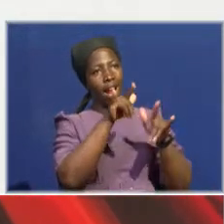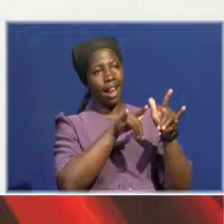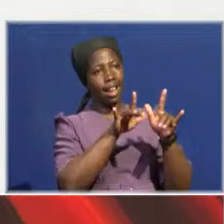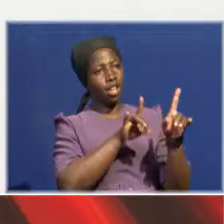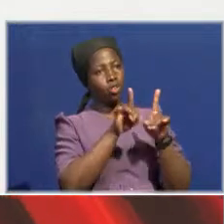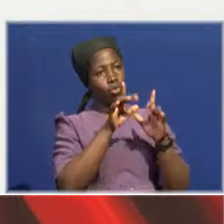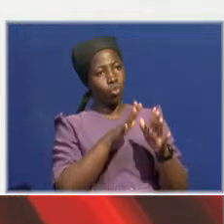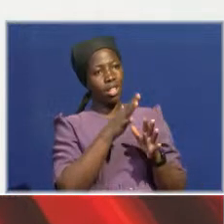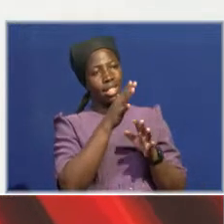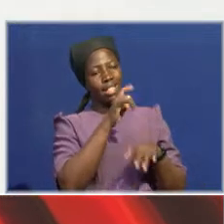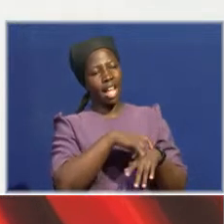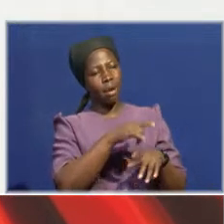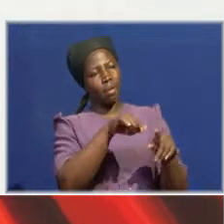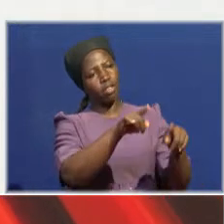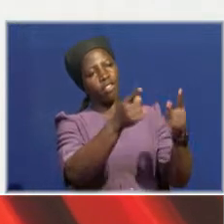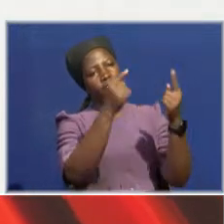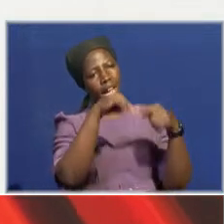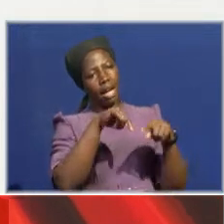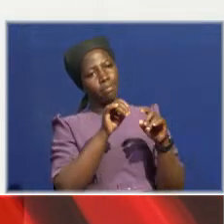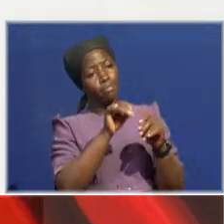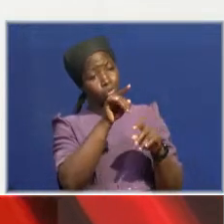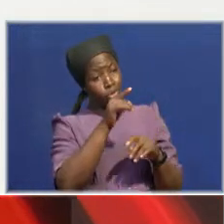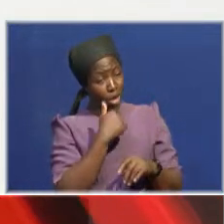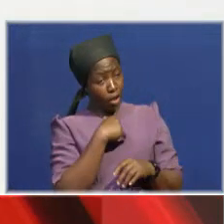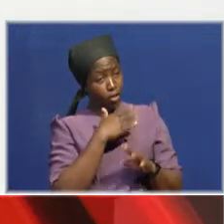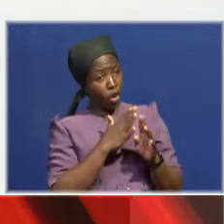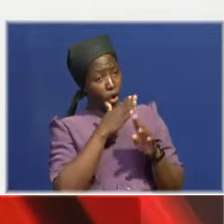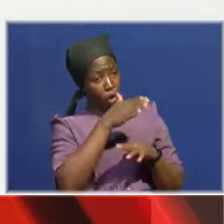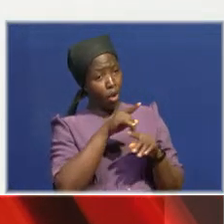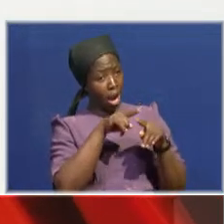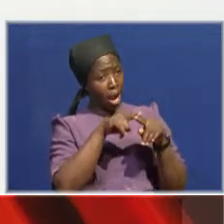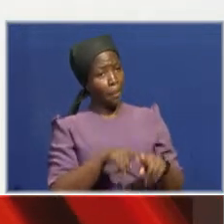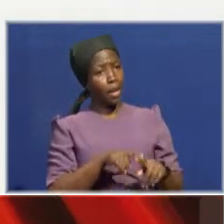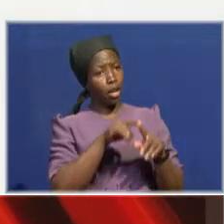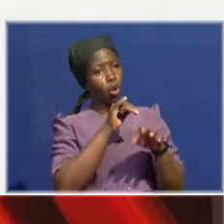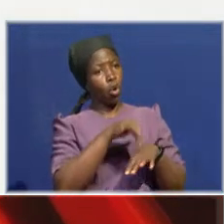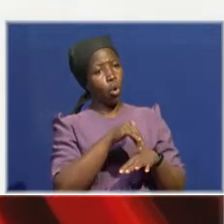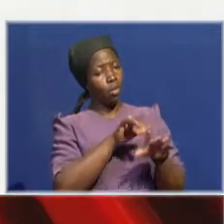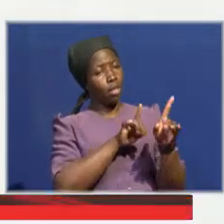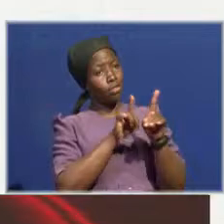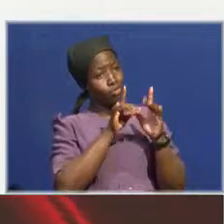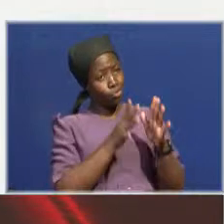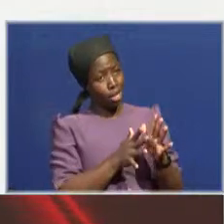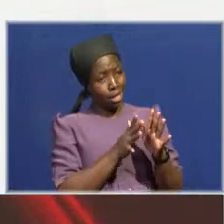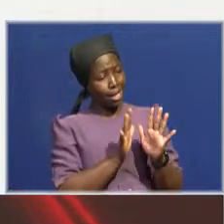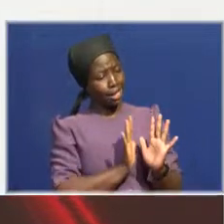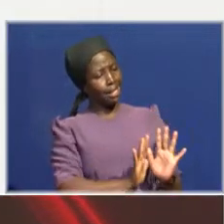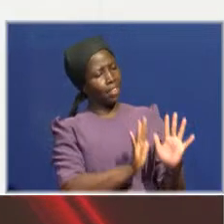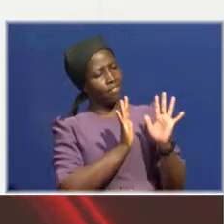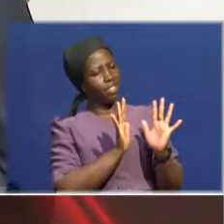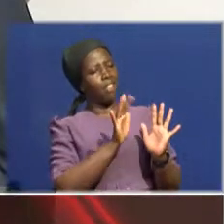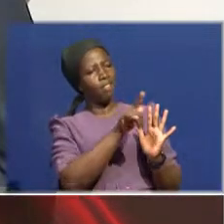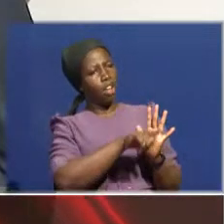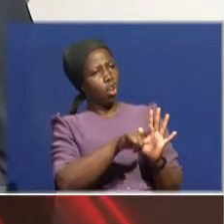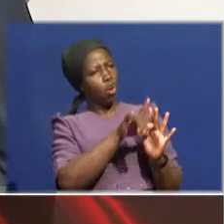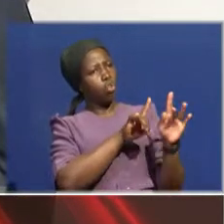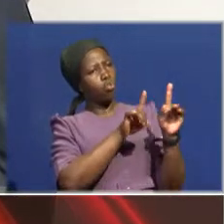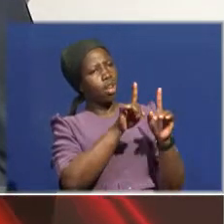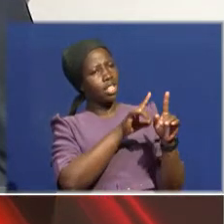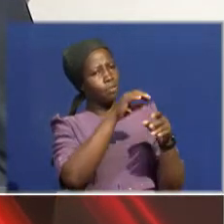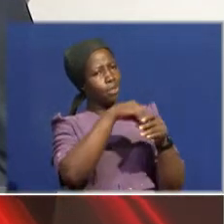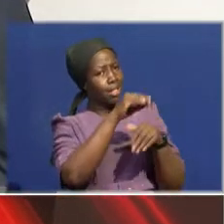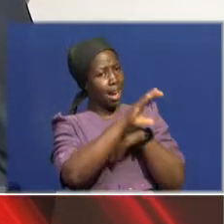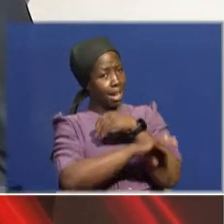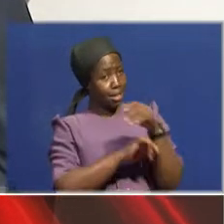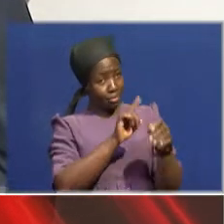when they don't come, have you over-relied on those foreign tourists and negated the domestic tourists within the country? Yes, that I can say it's